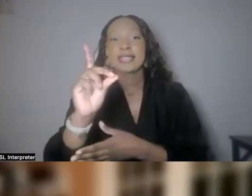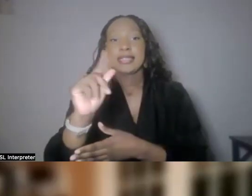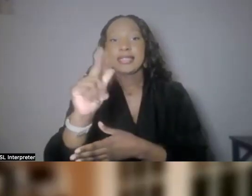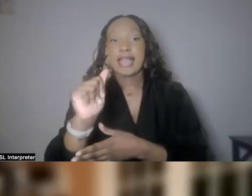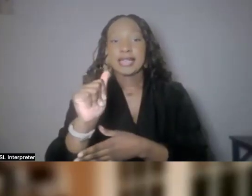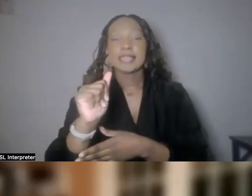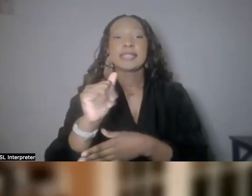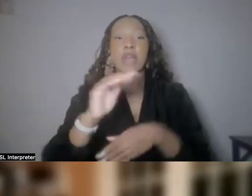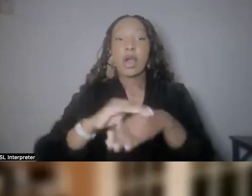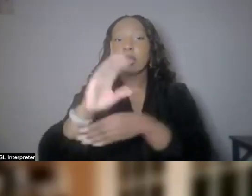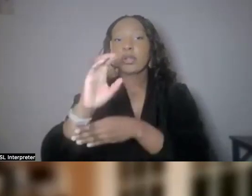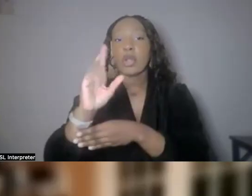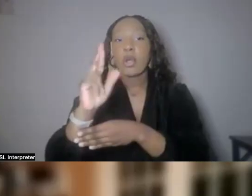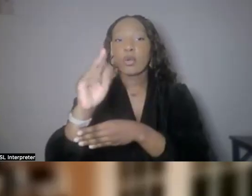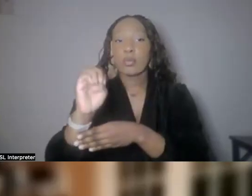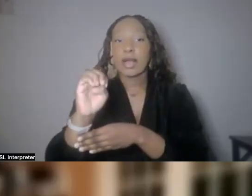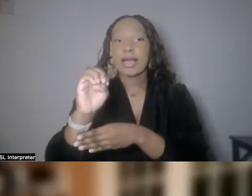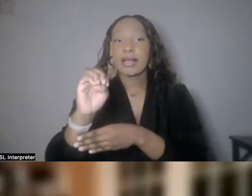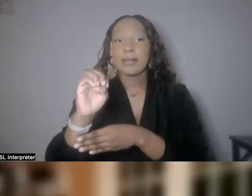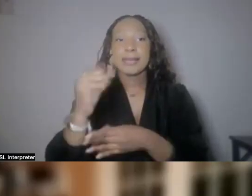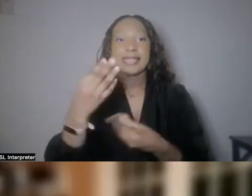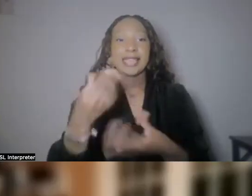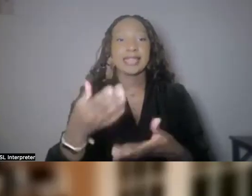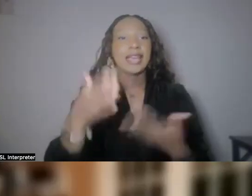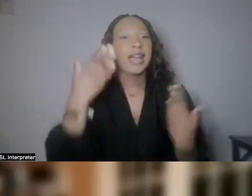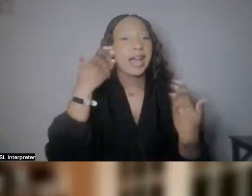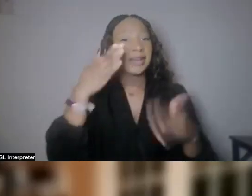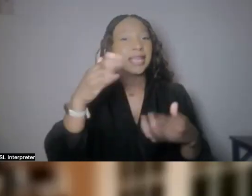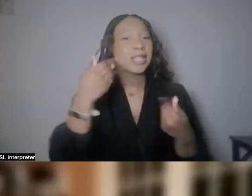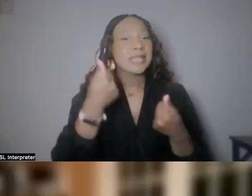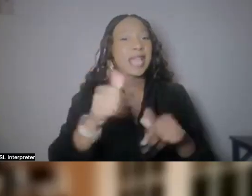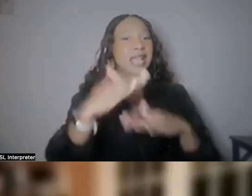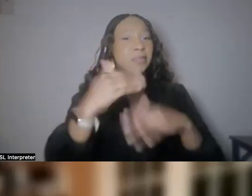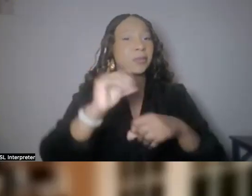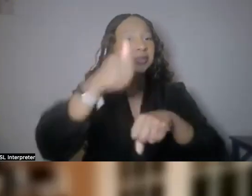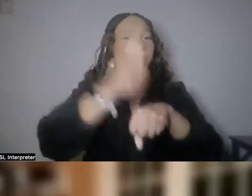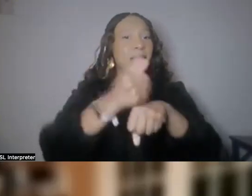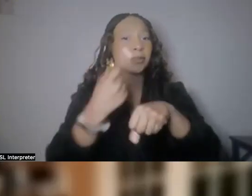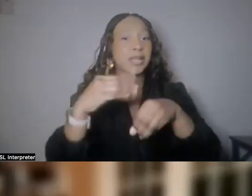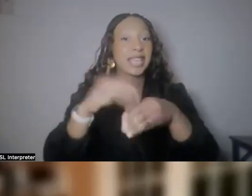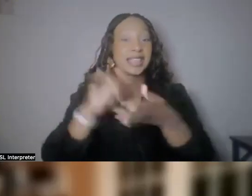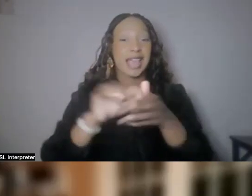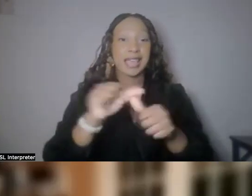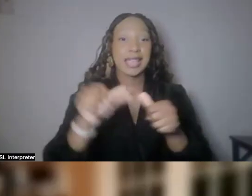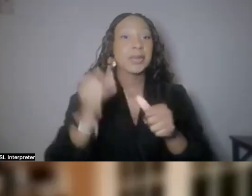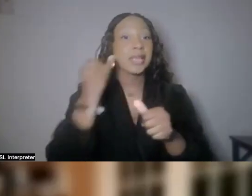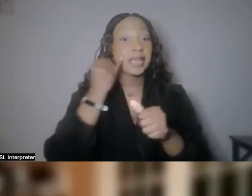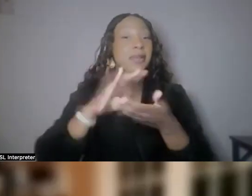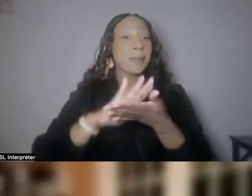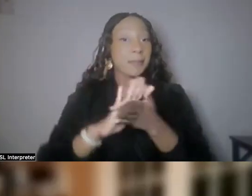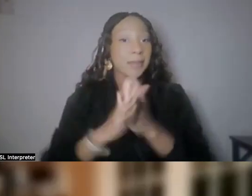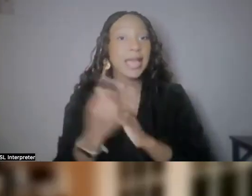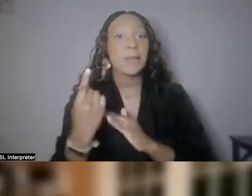data. And I don't think there'd be any prohibition to establishing one in that area if it became warranted based off